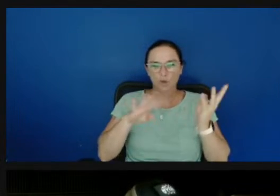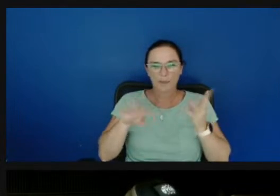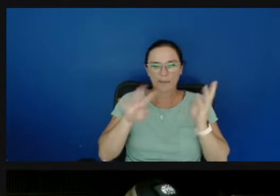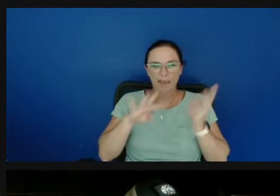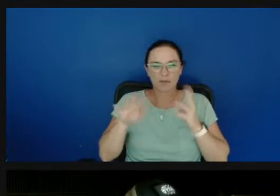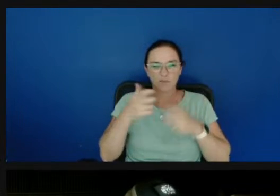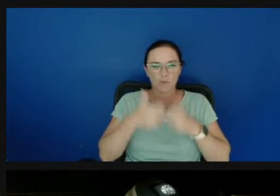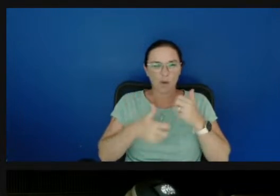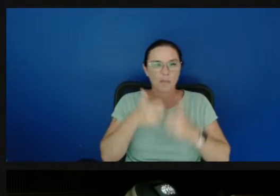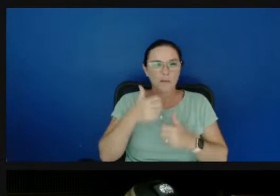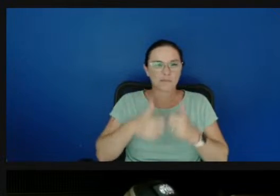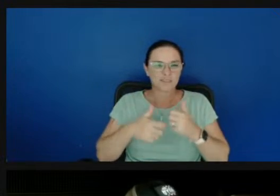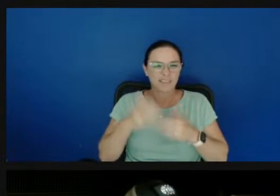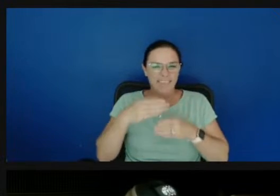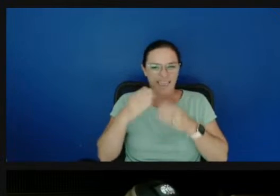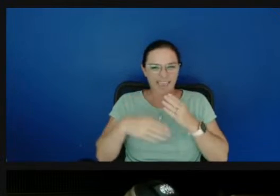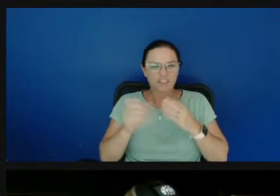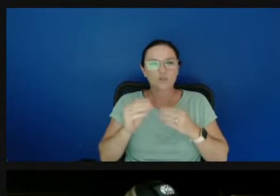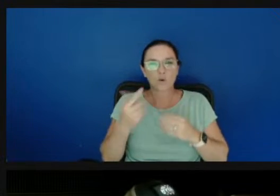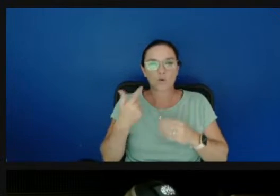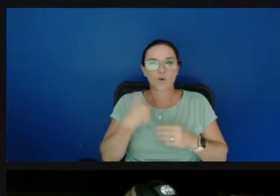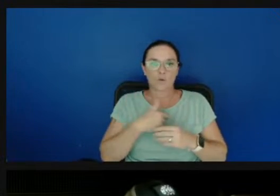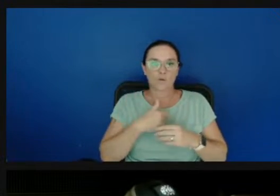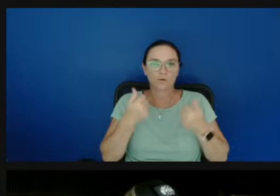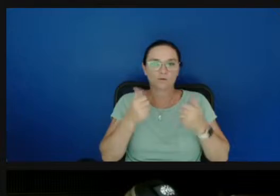release a full version of that at some point soon.